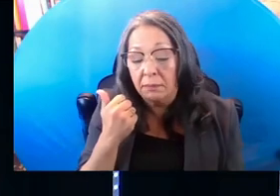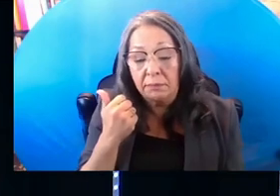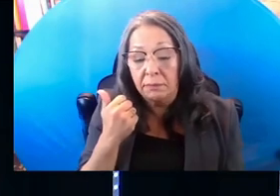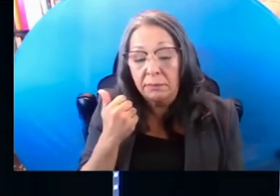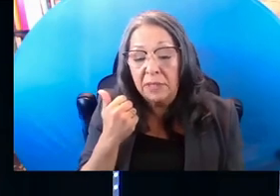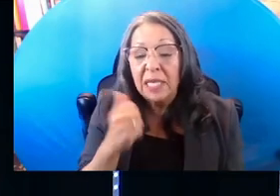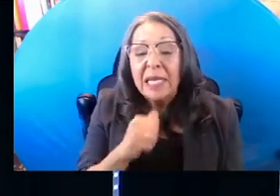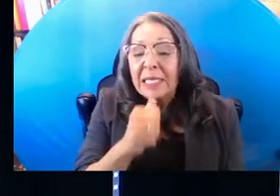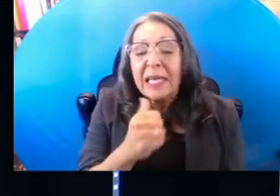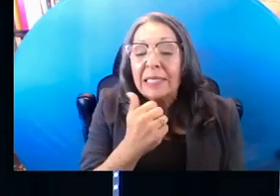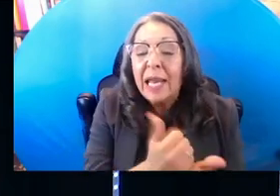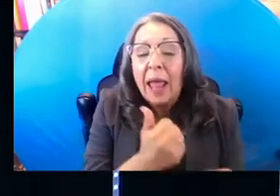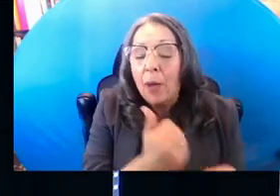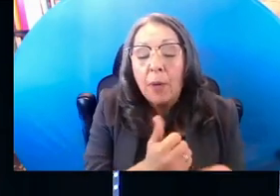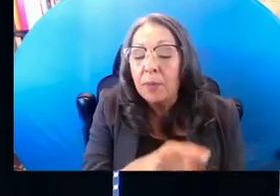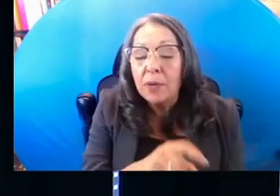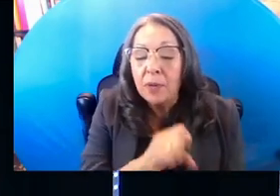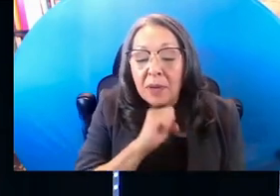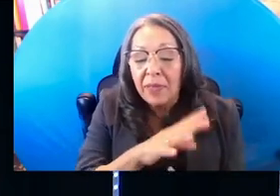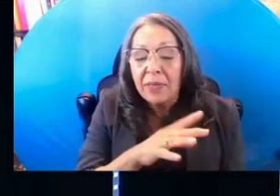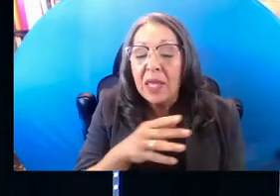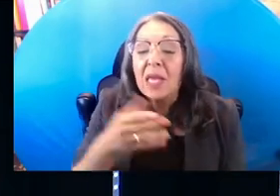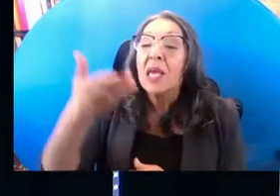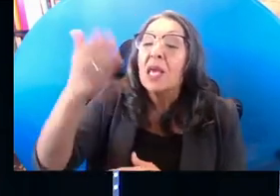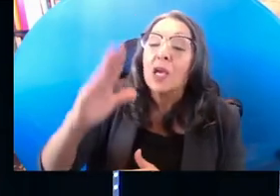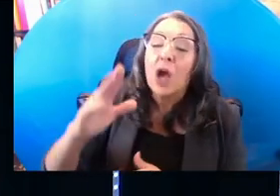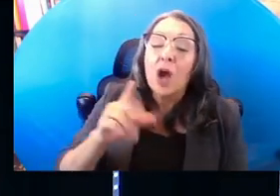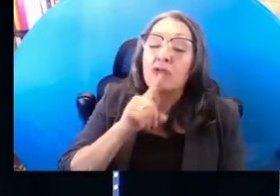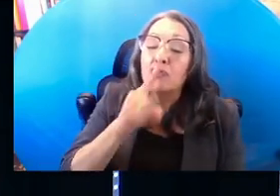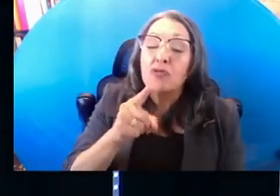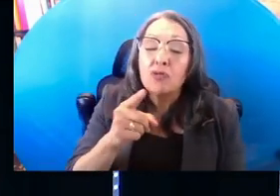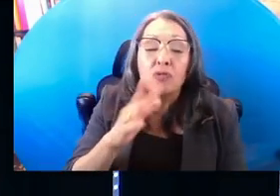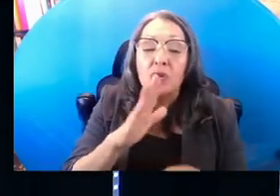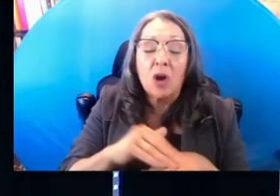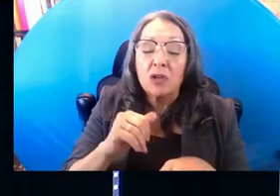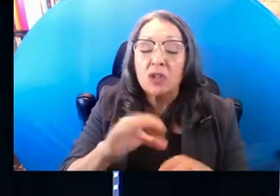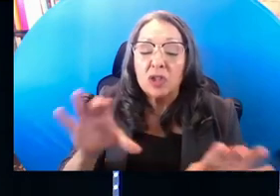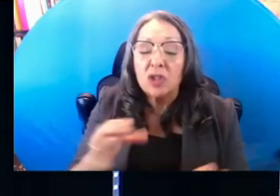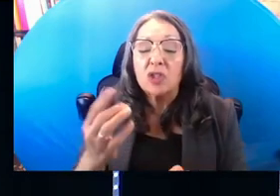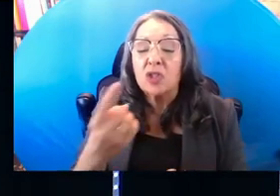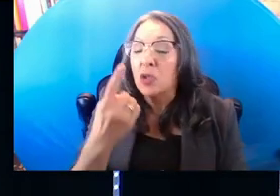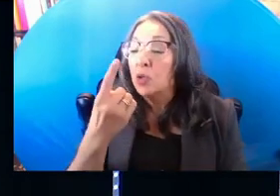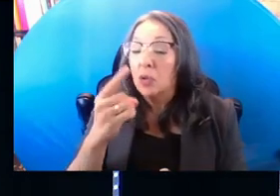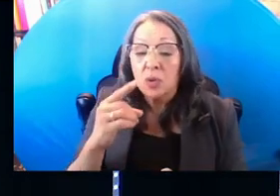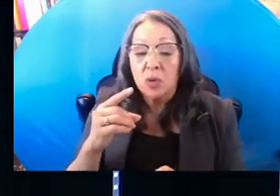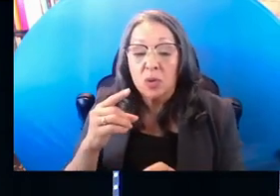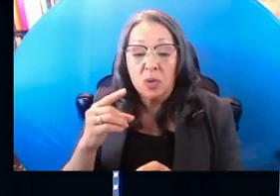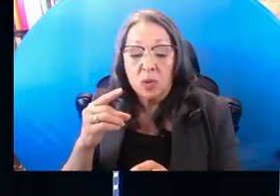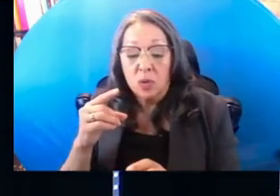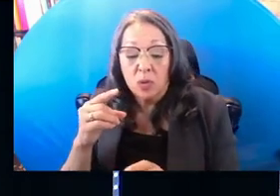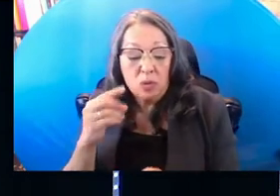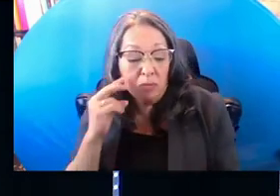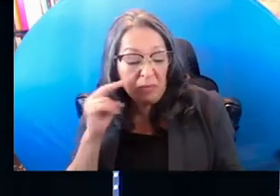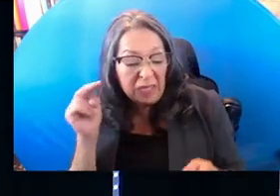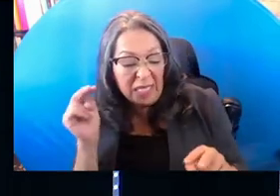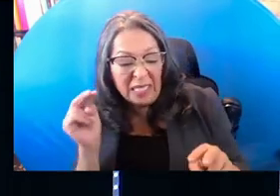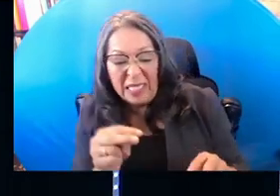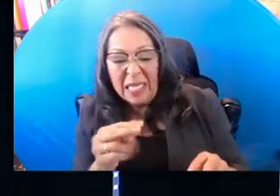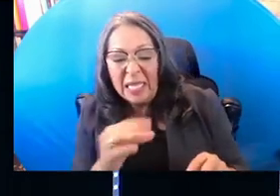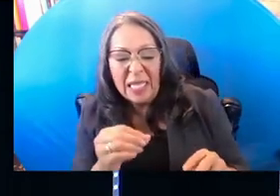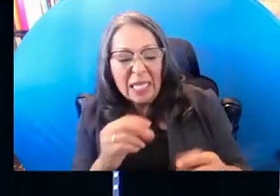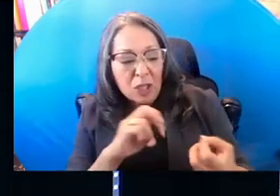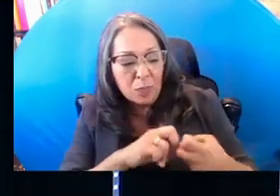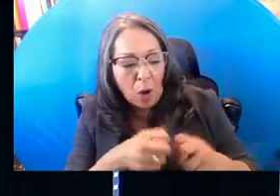anything helpful at all. And it's not what God's truth says we're called to do. God's truth says that we need to see these moments, these trials, these seasons,